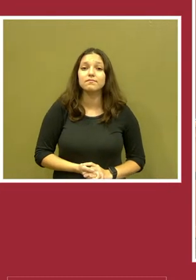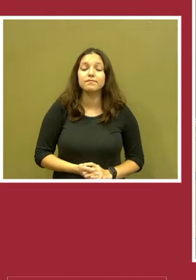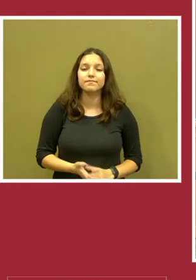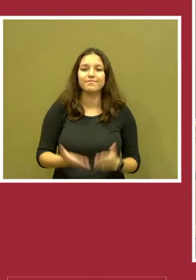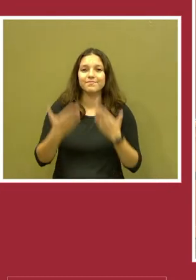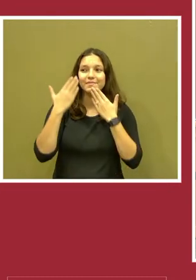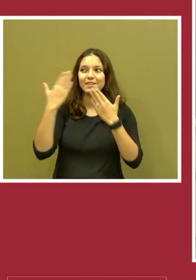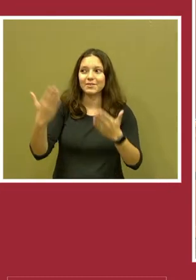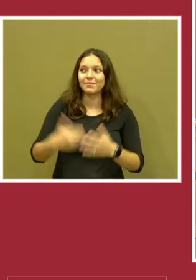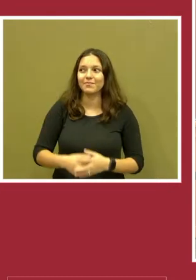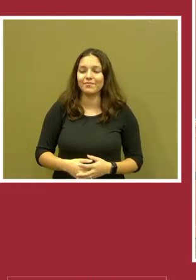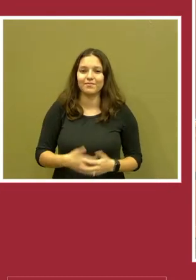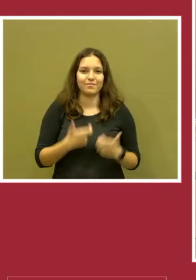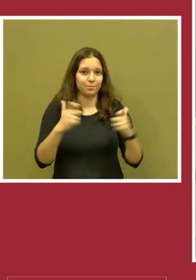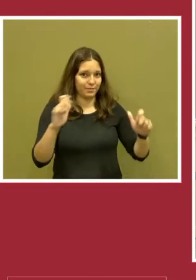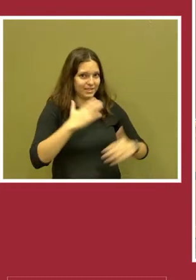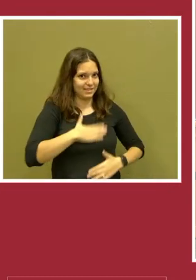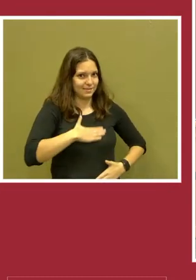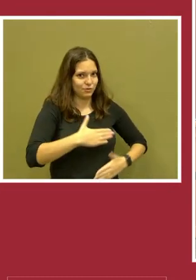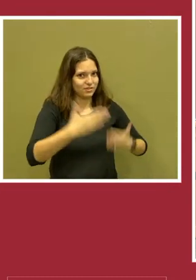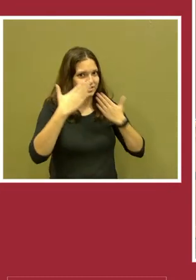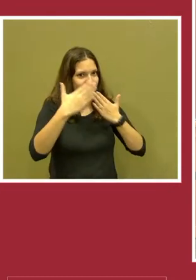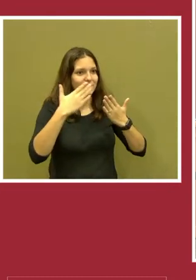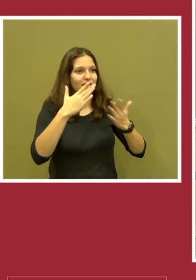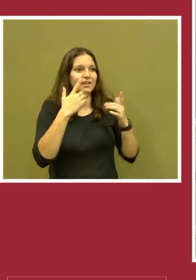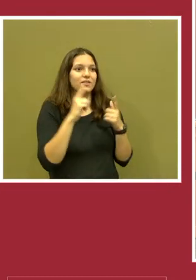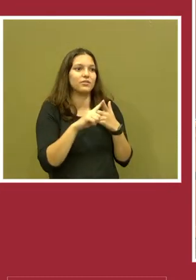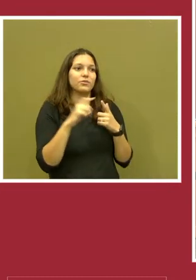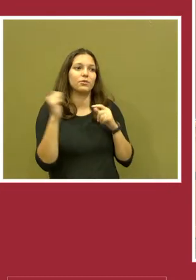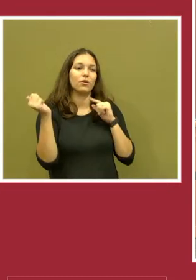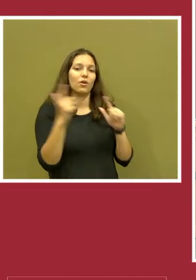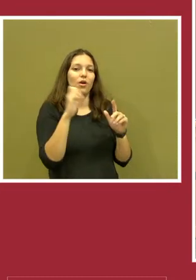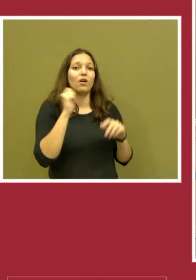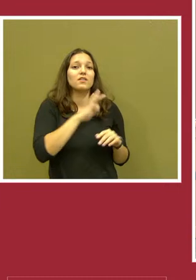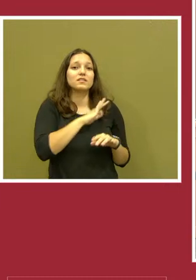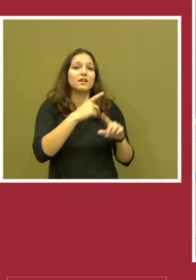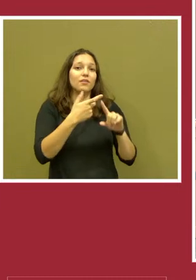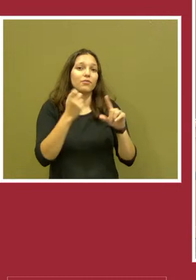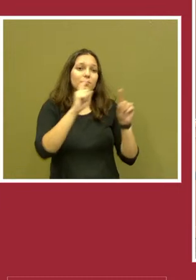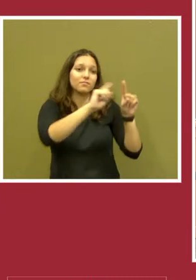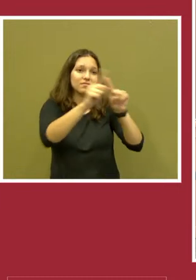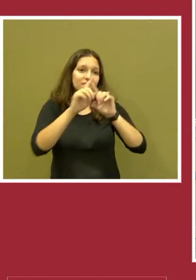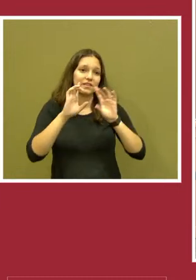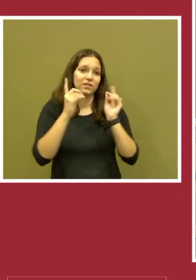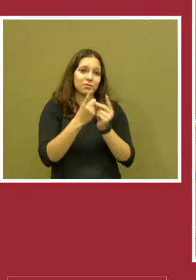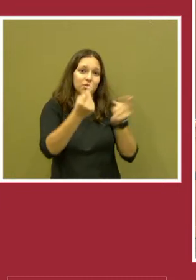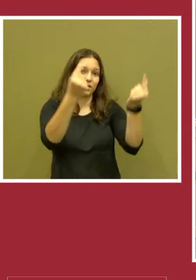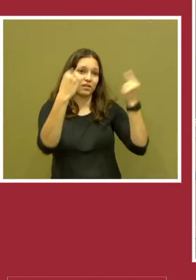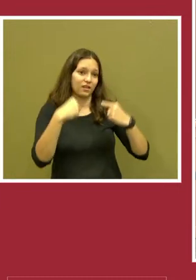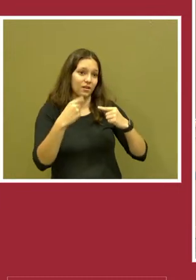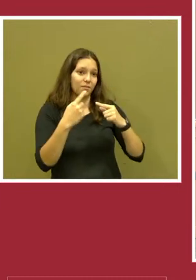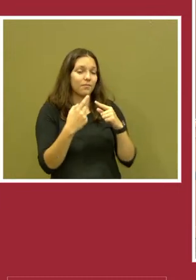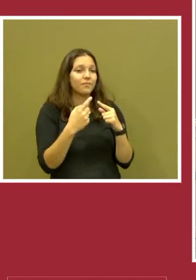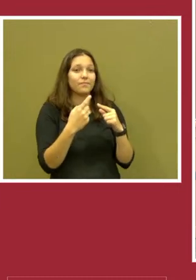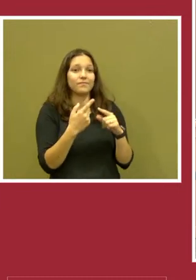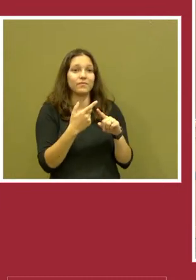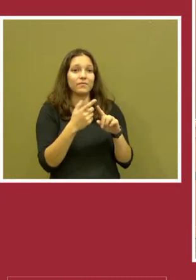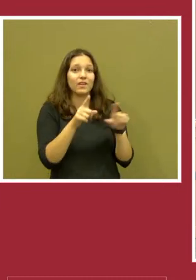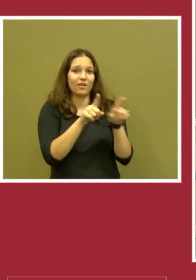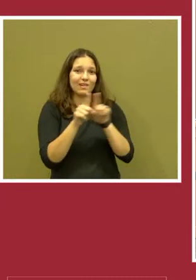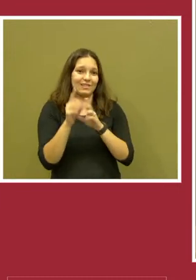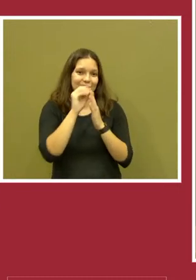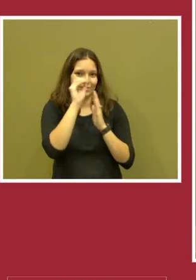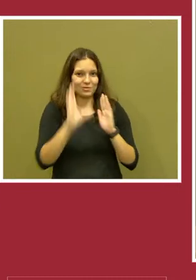Thank you. Just a huge appreciation. Thank you. And thank you to all of the staff from all of the different departments that came out, as well as the students.